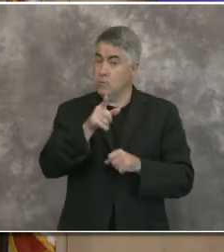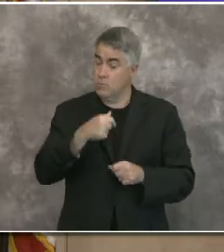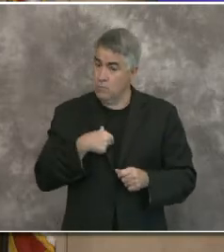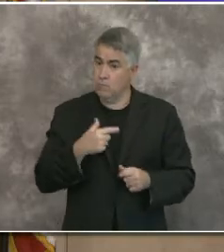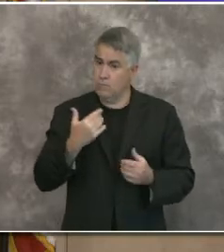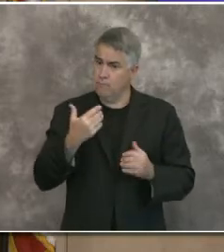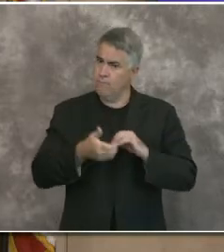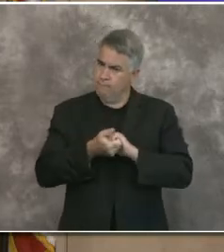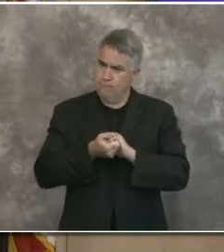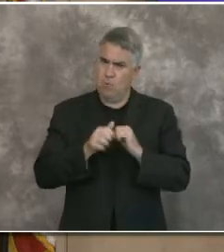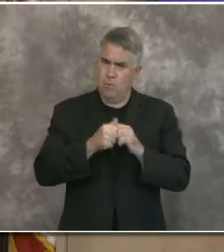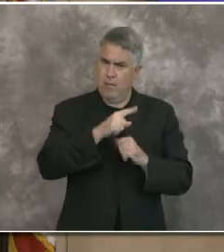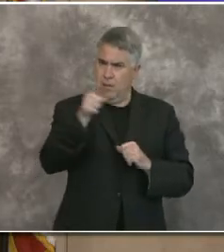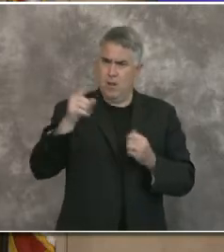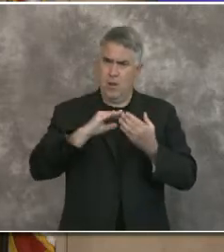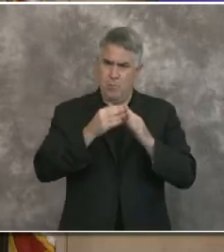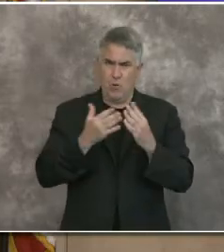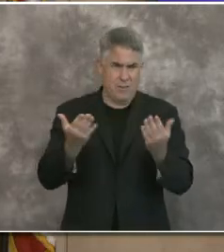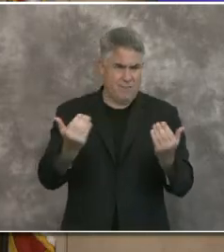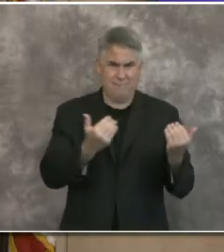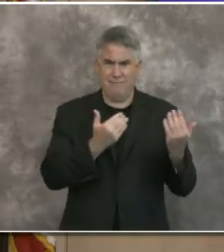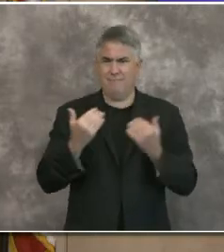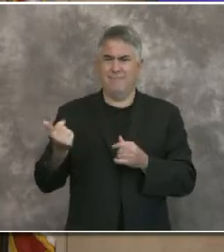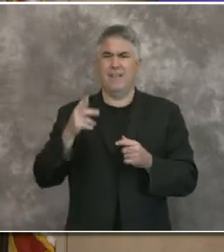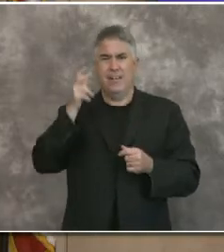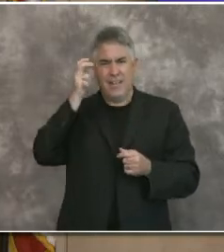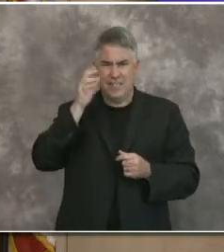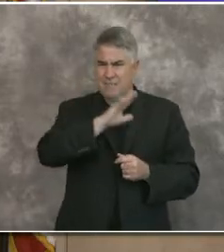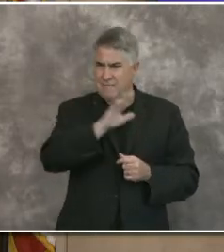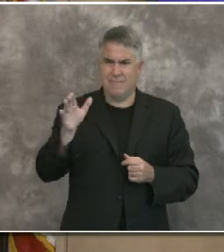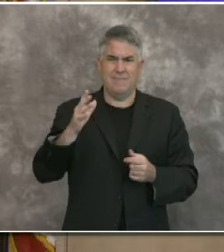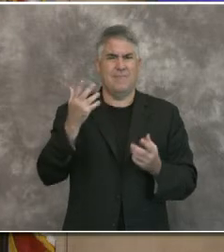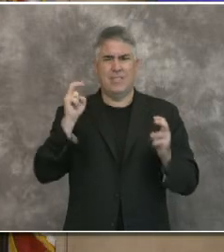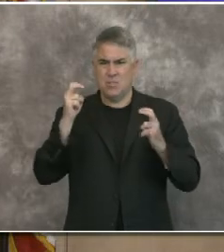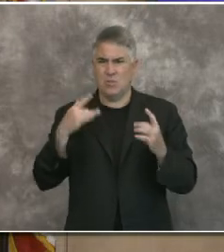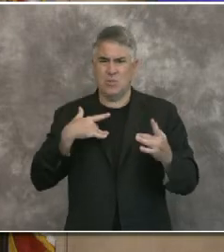serve, to listen and to make those changes.